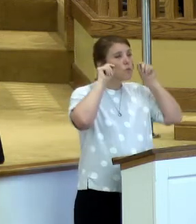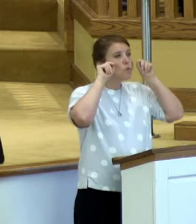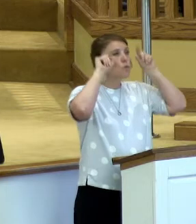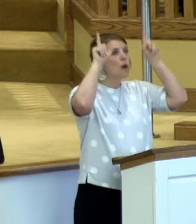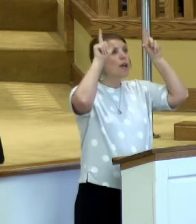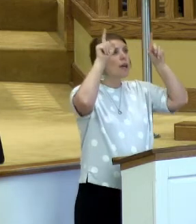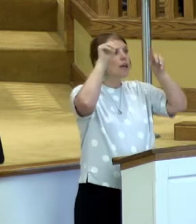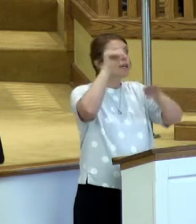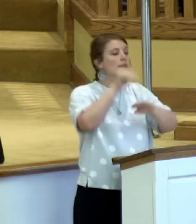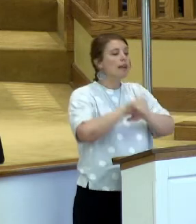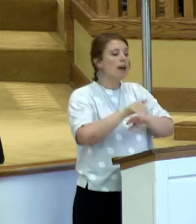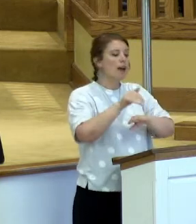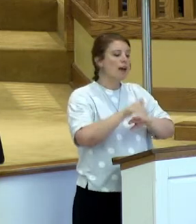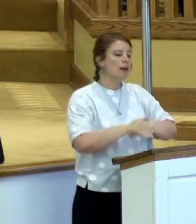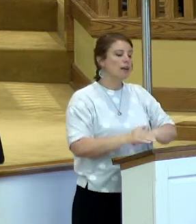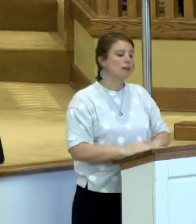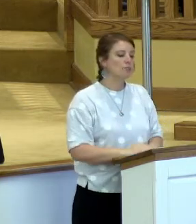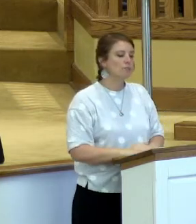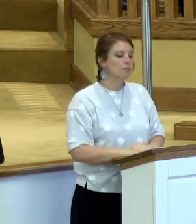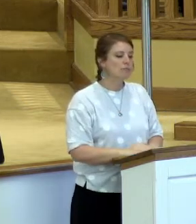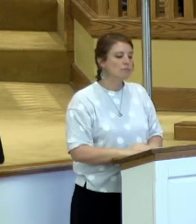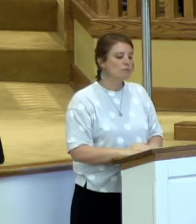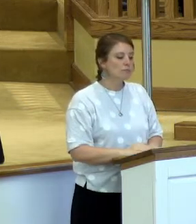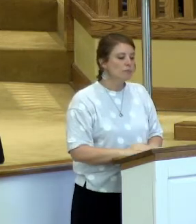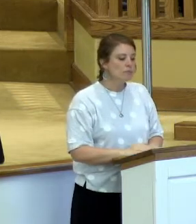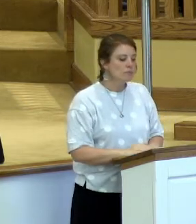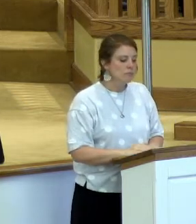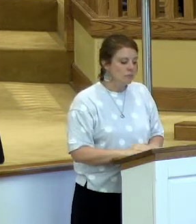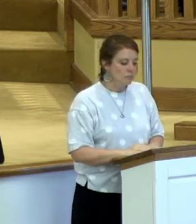awake tonight.